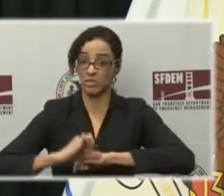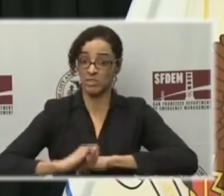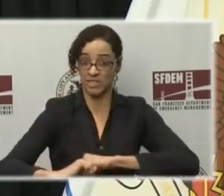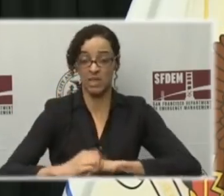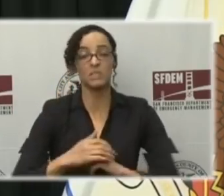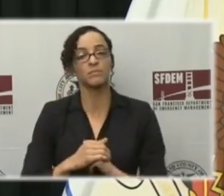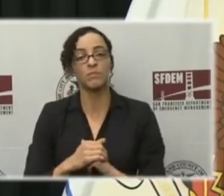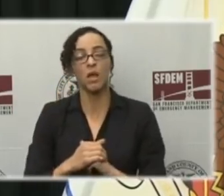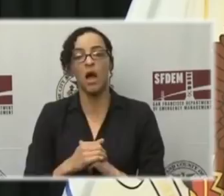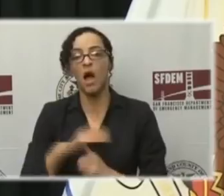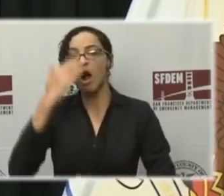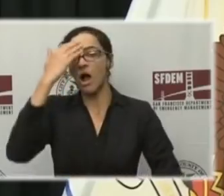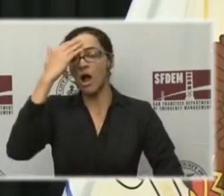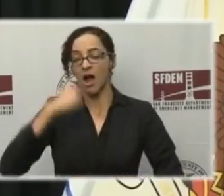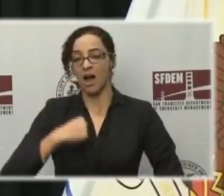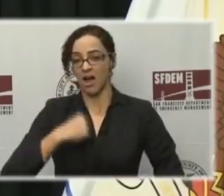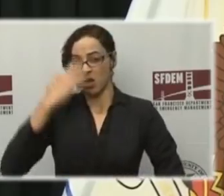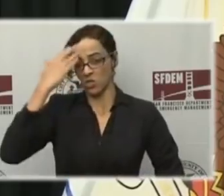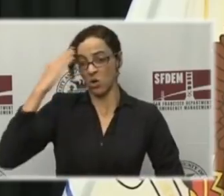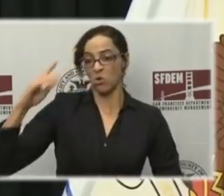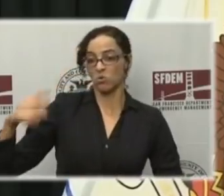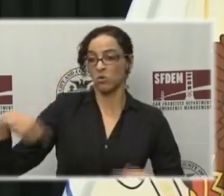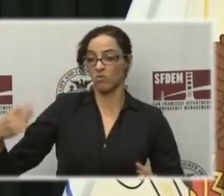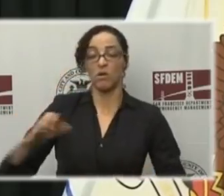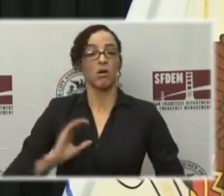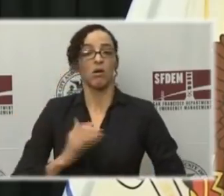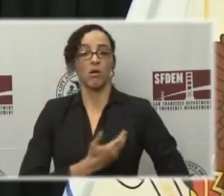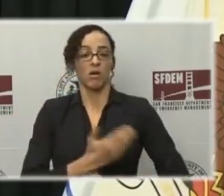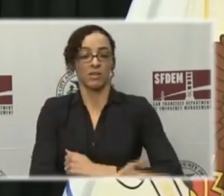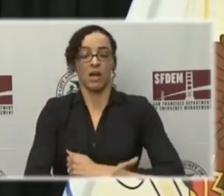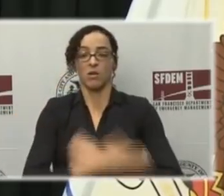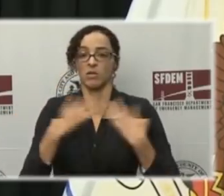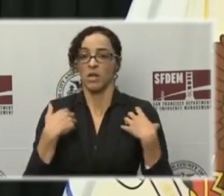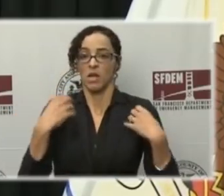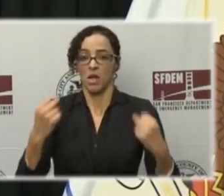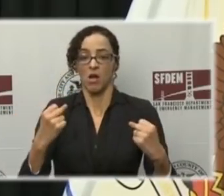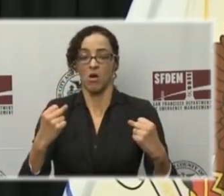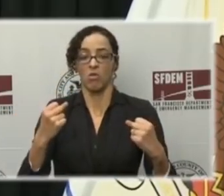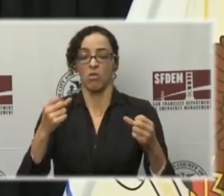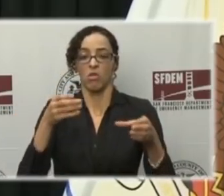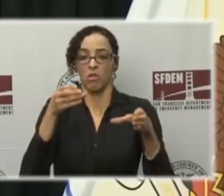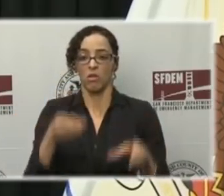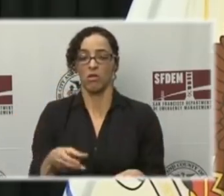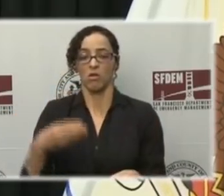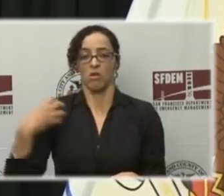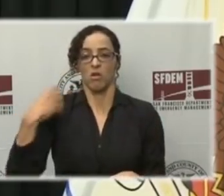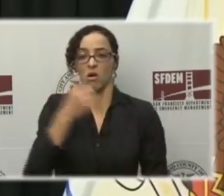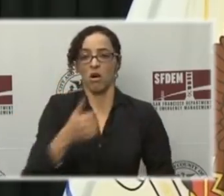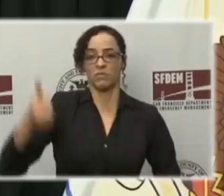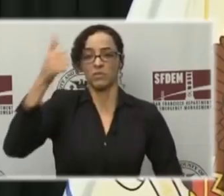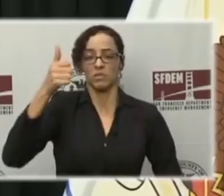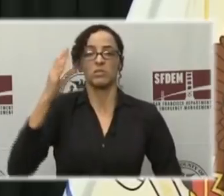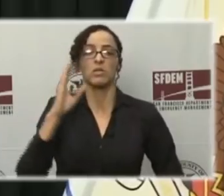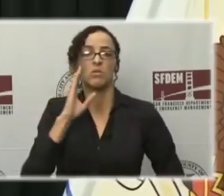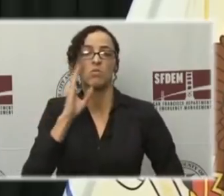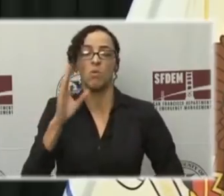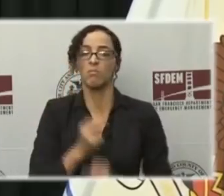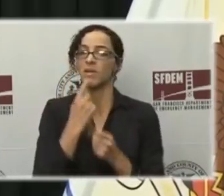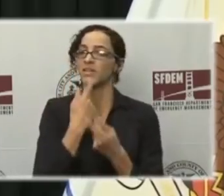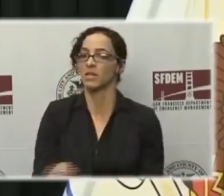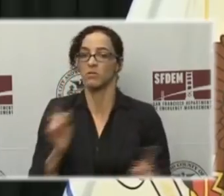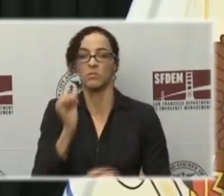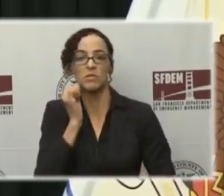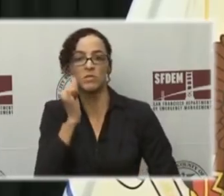health officers will be making an announcement tomorrow to talk about the specifics of extending the